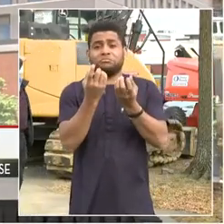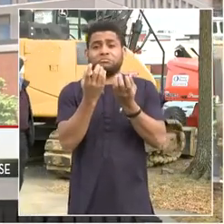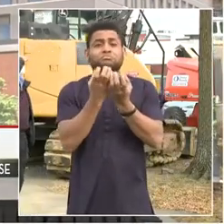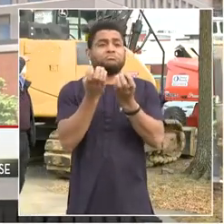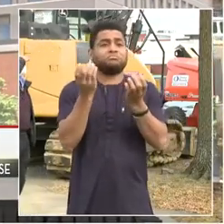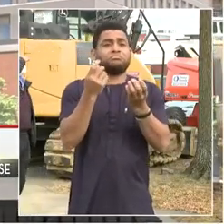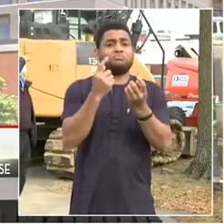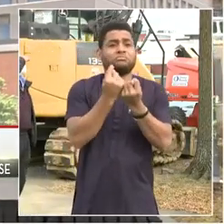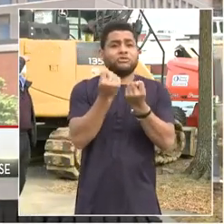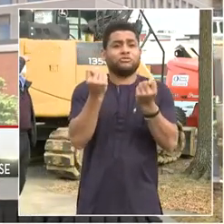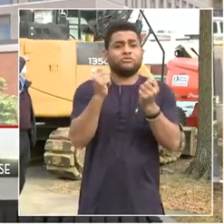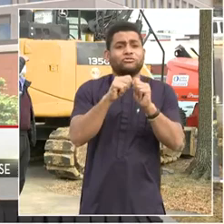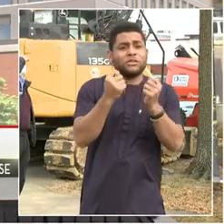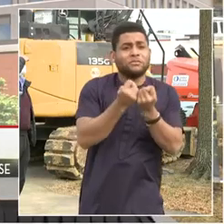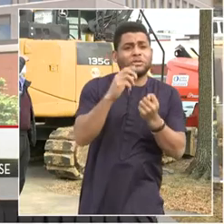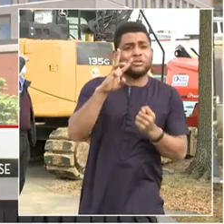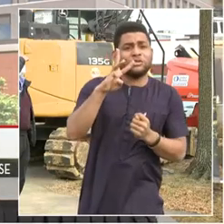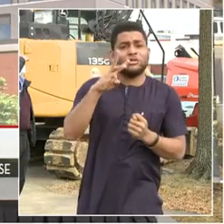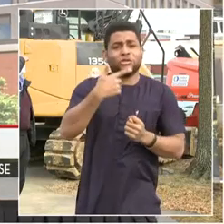Turnage.